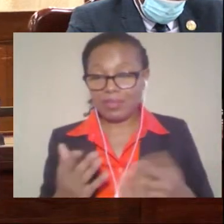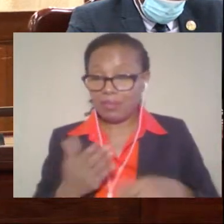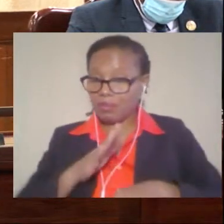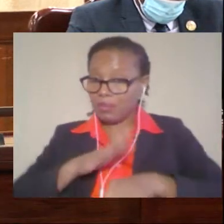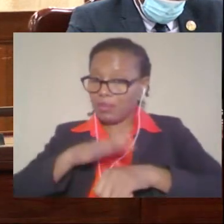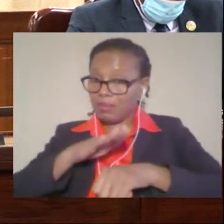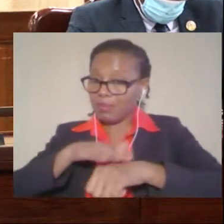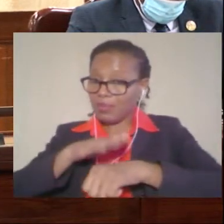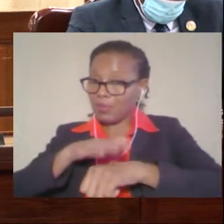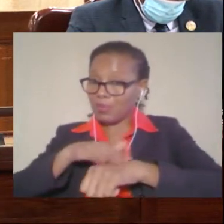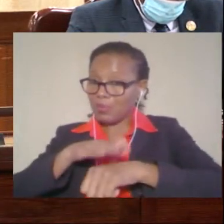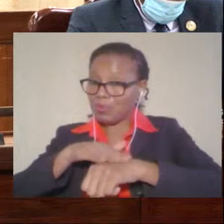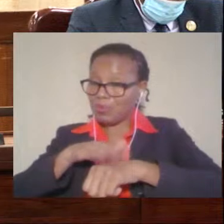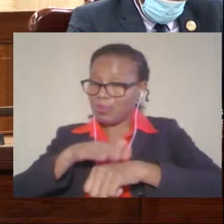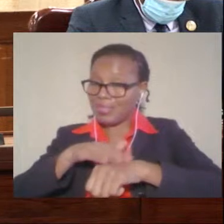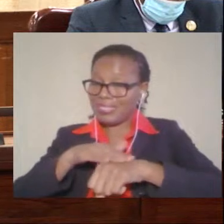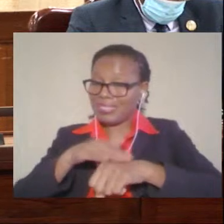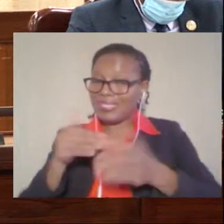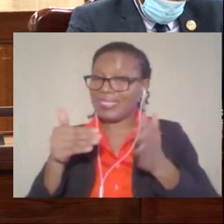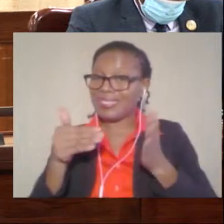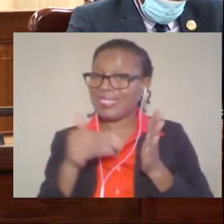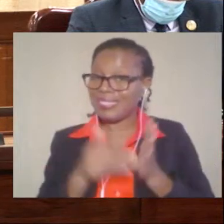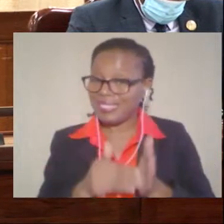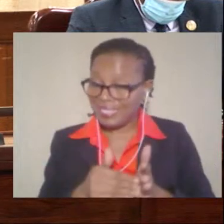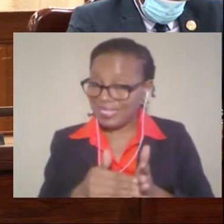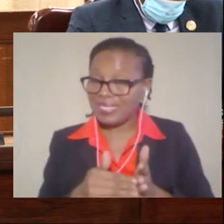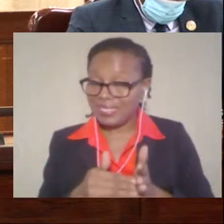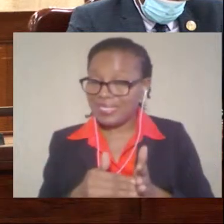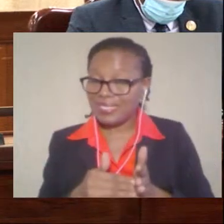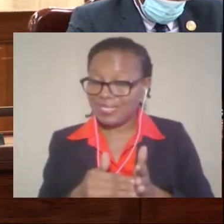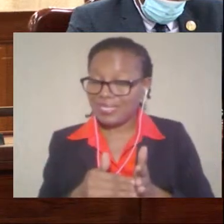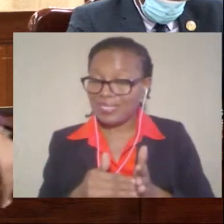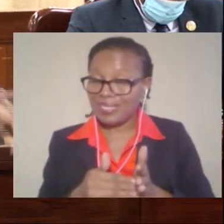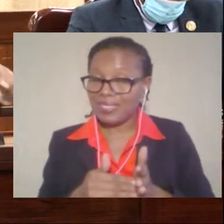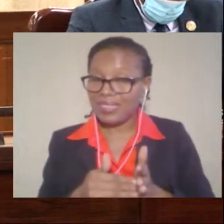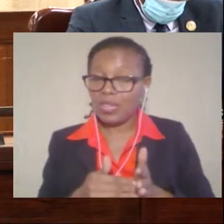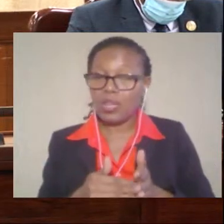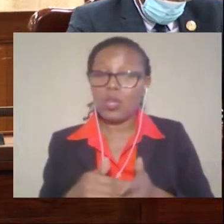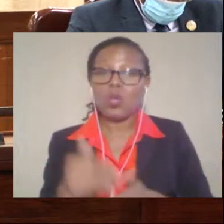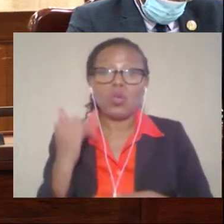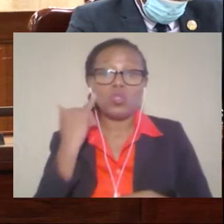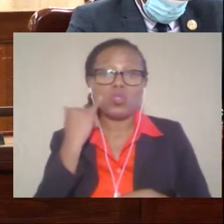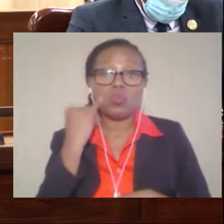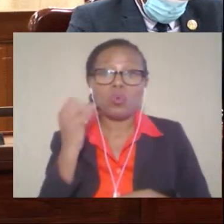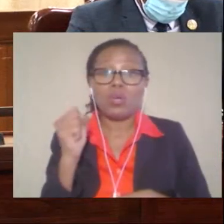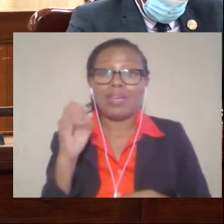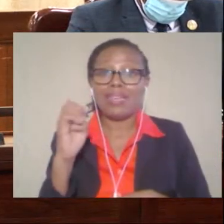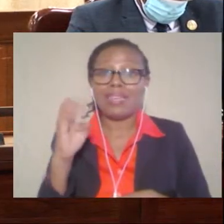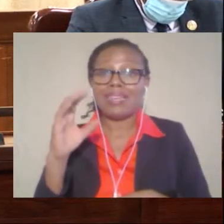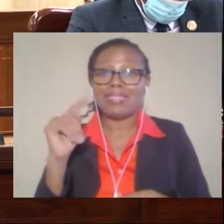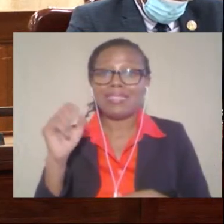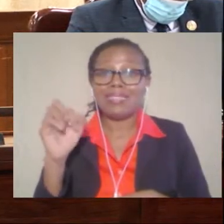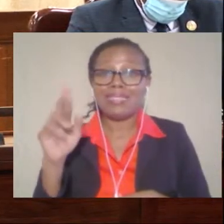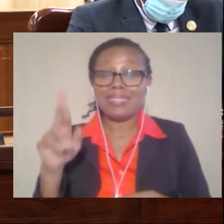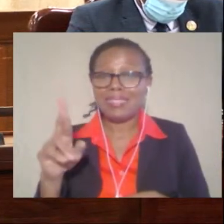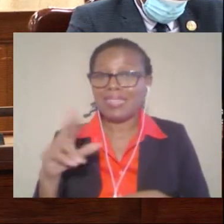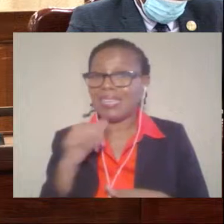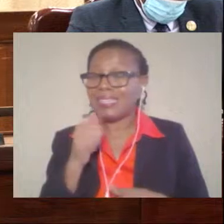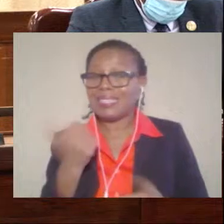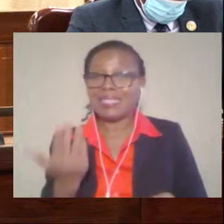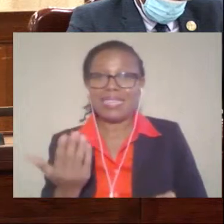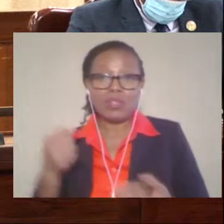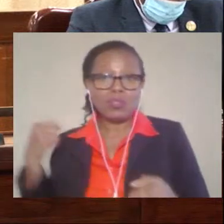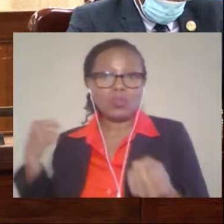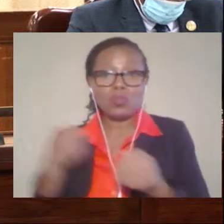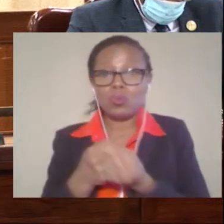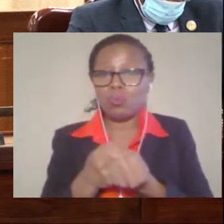be experienced when this sector does not deliver for this country what we anticipate that it will,